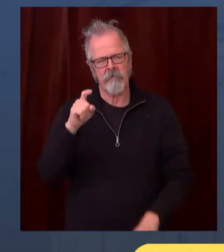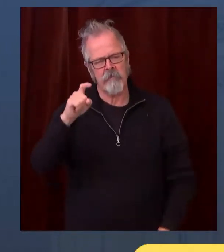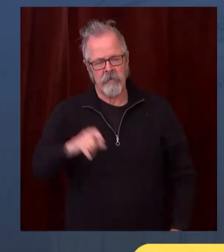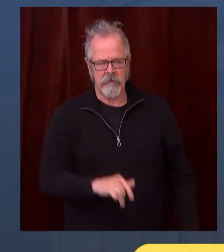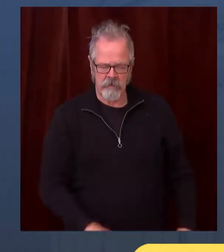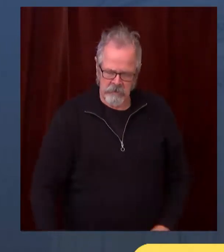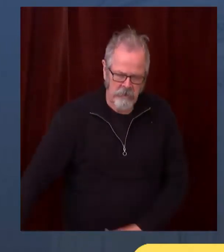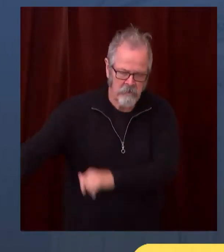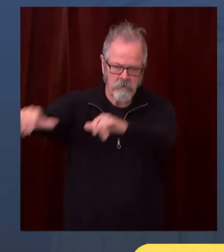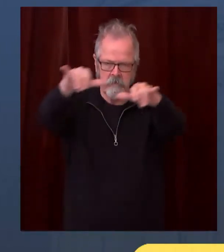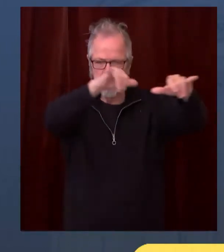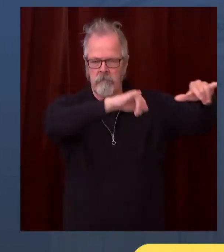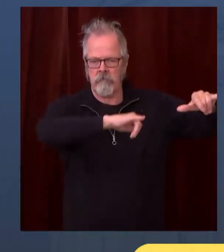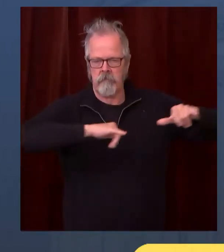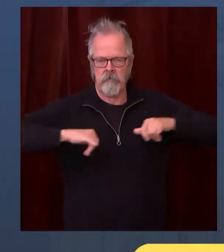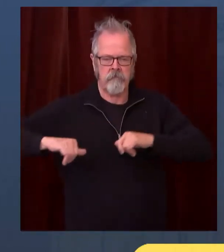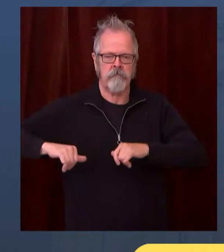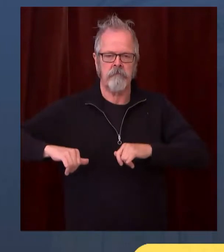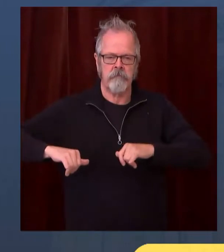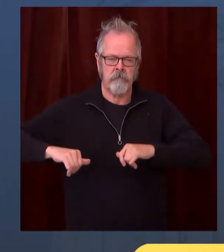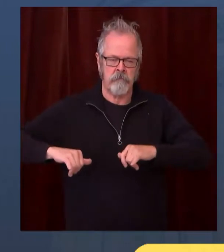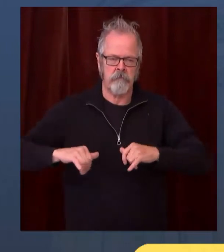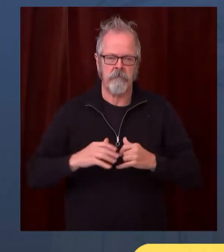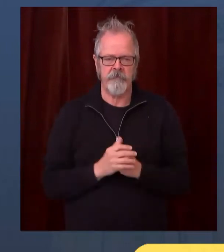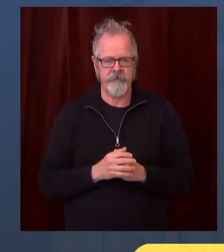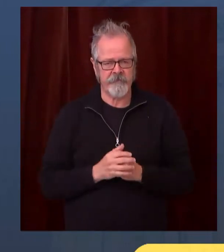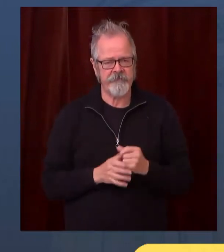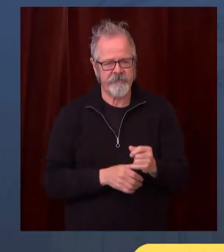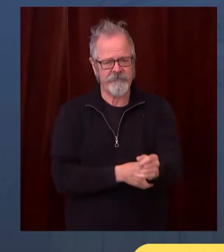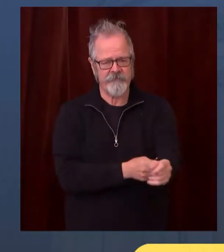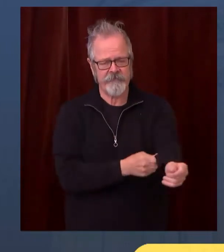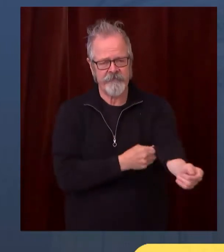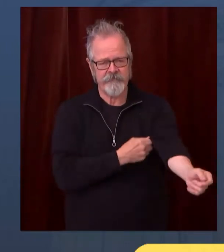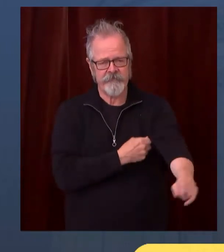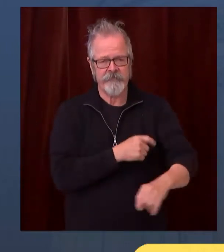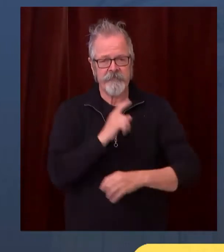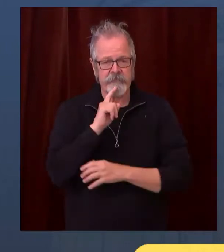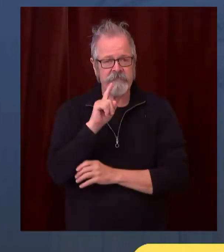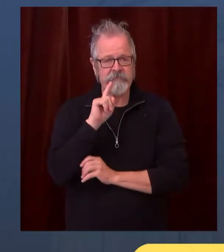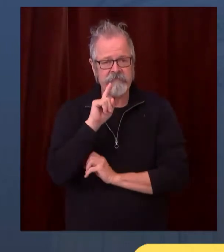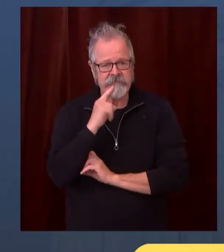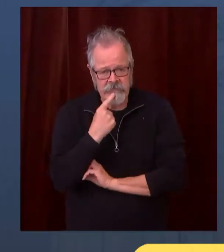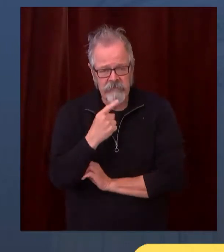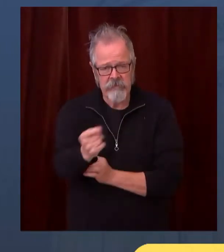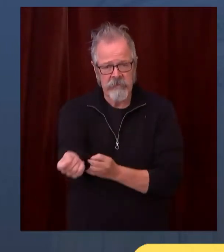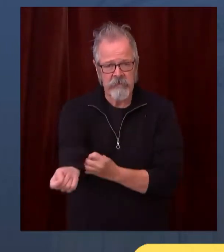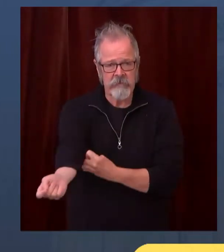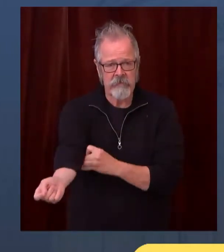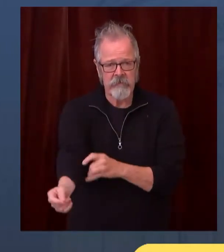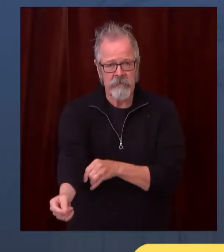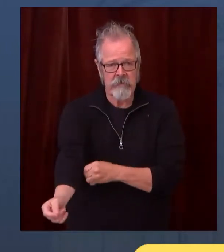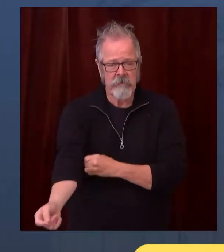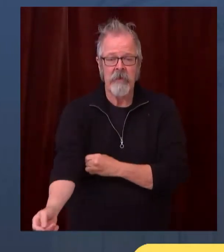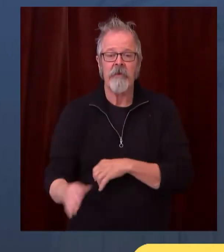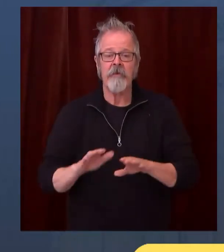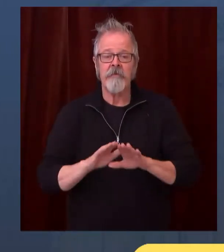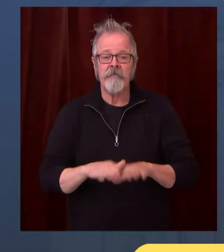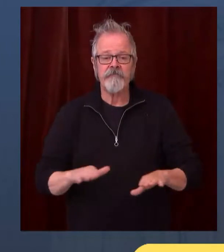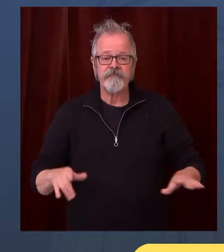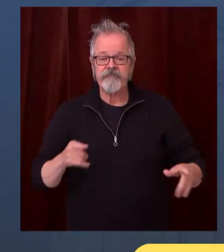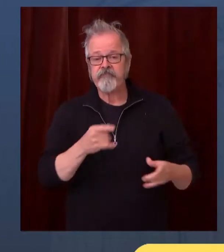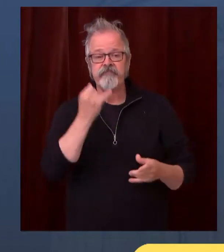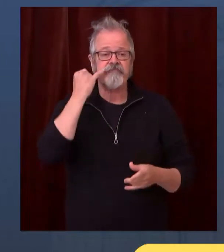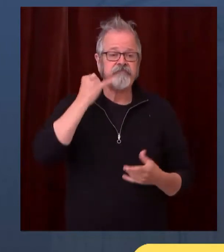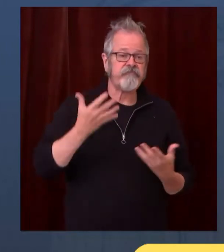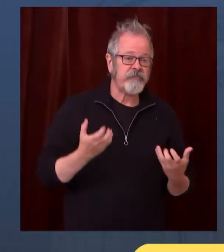hope people, the next time they think about going to a big party where they're going to hang around with 20 or 30 people, not wearing